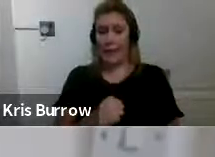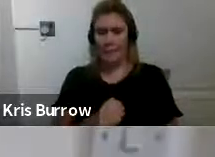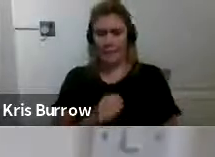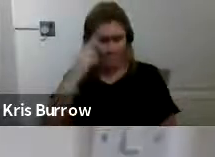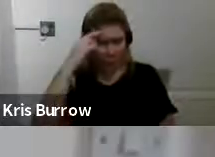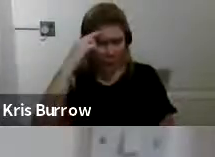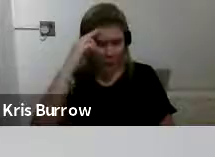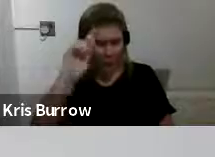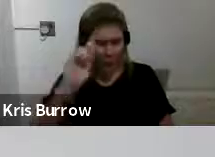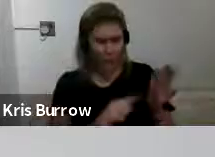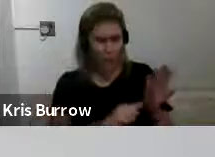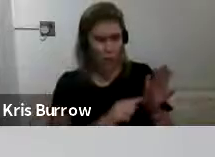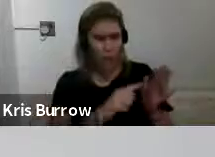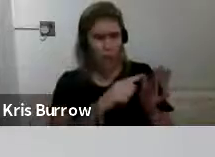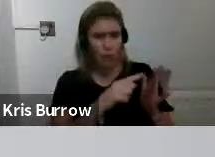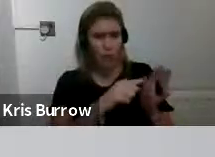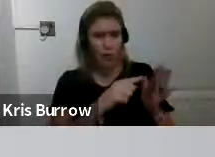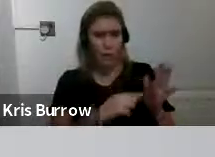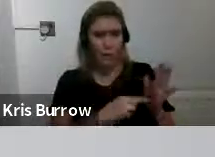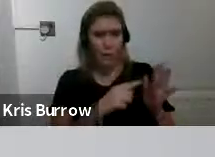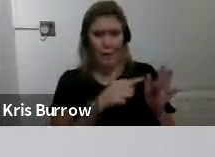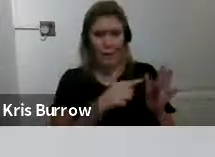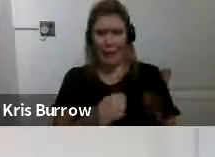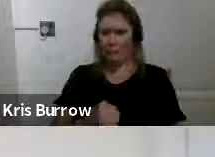too. Don't you?